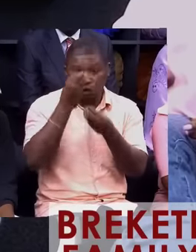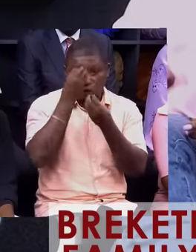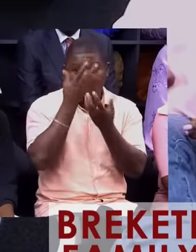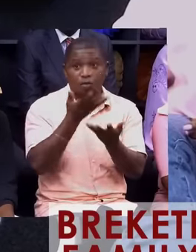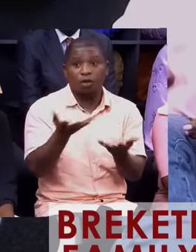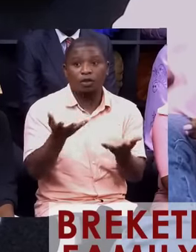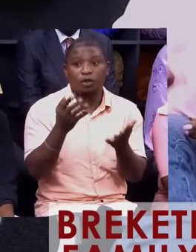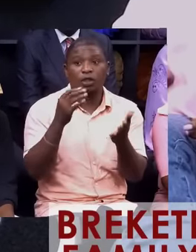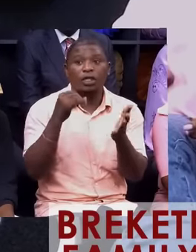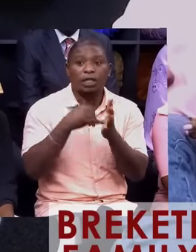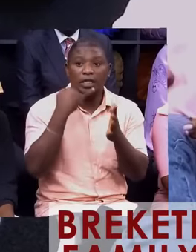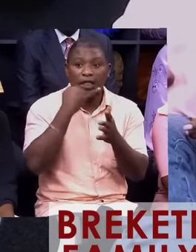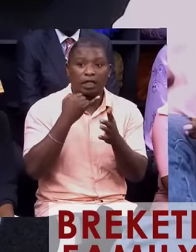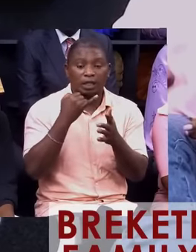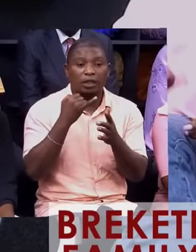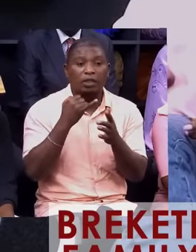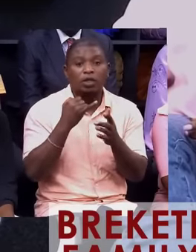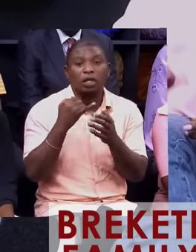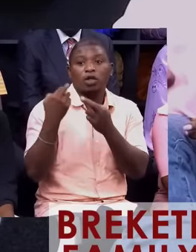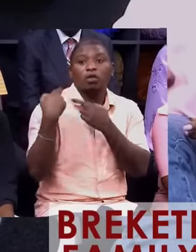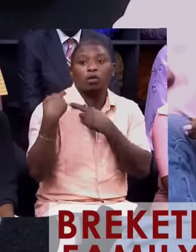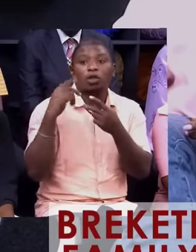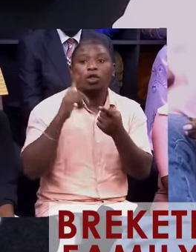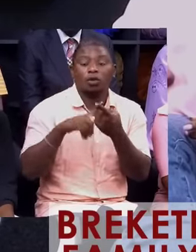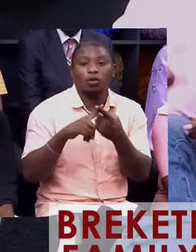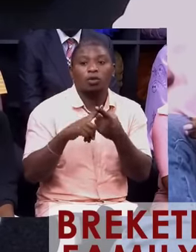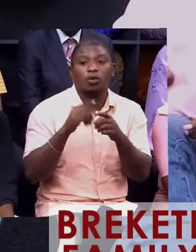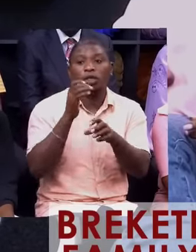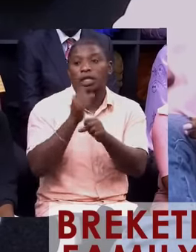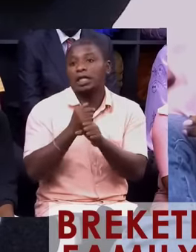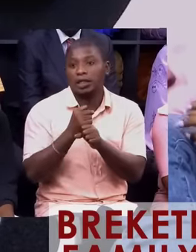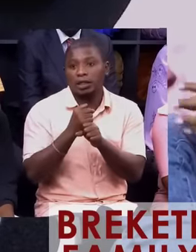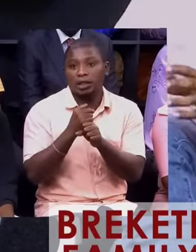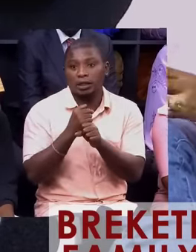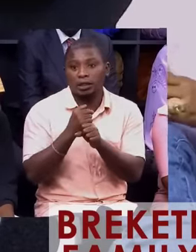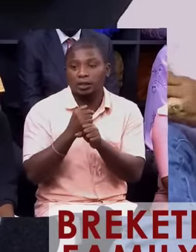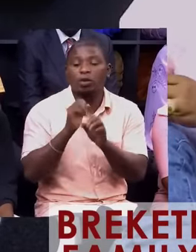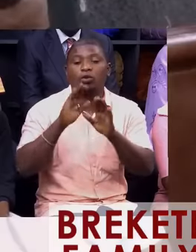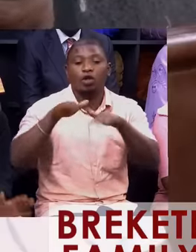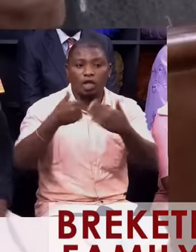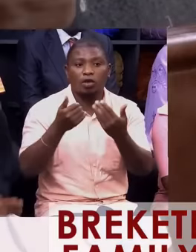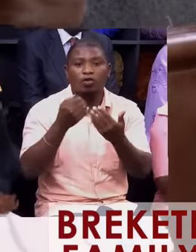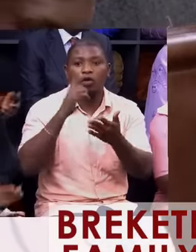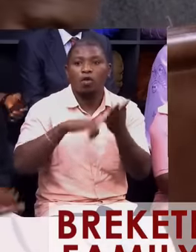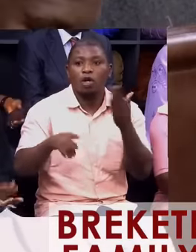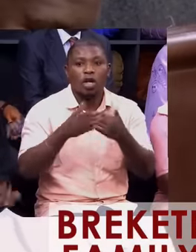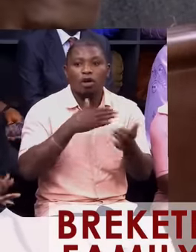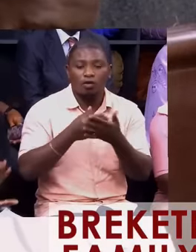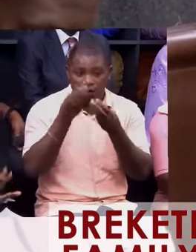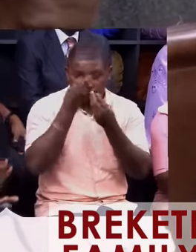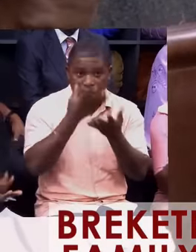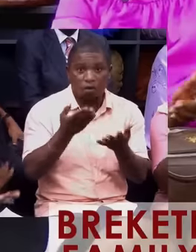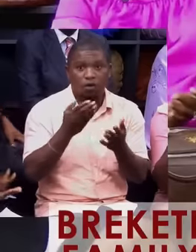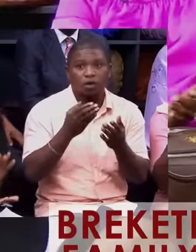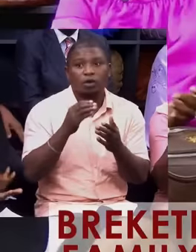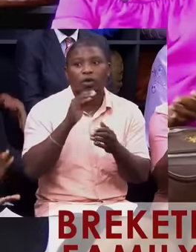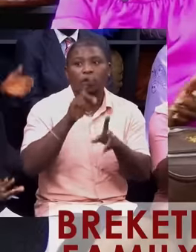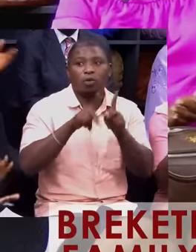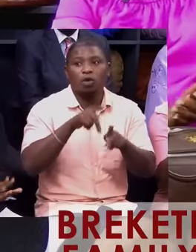obligation to do full disclosure for whatever consumer is paying for thank you very